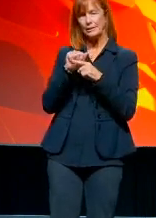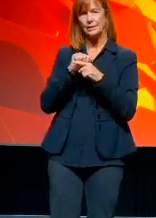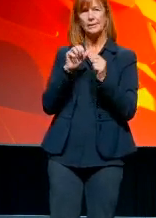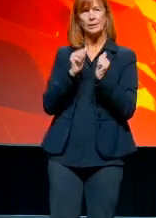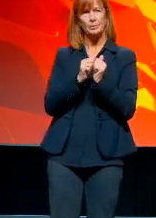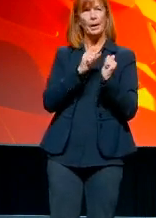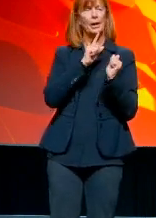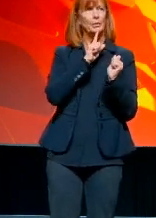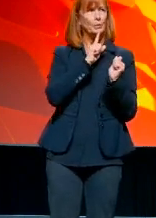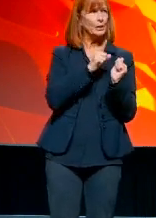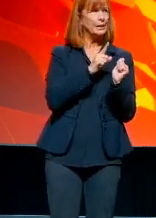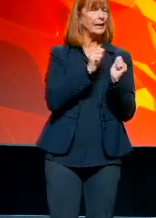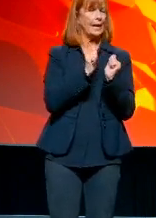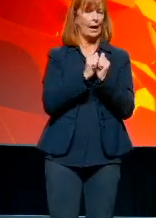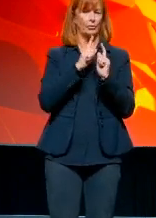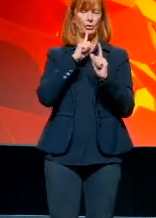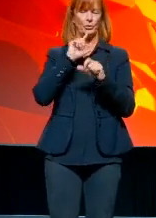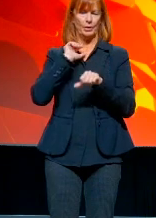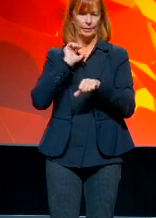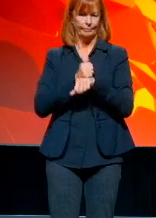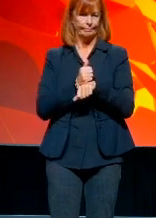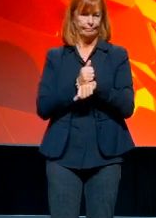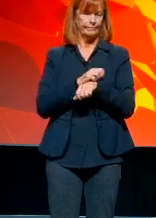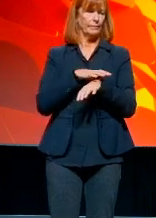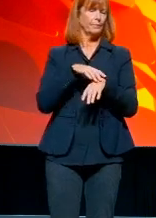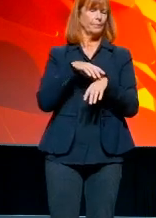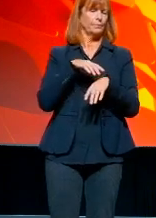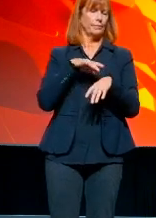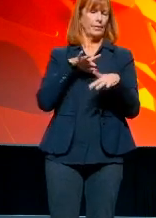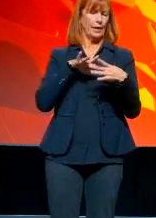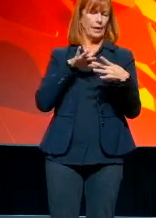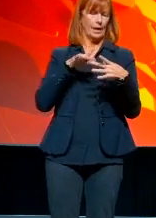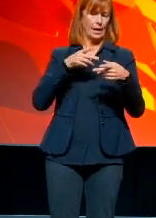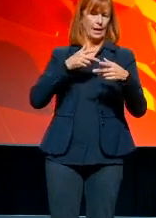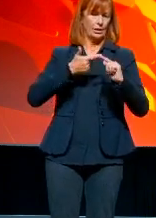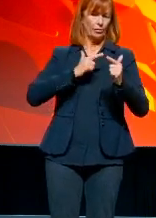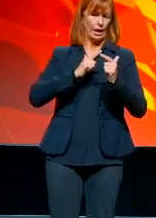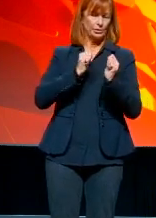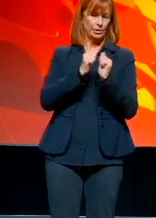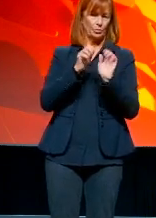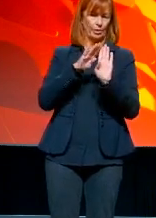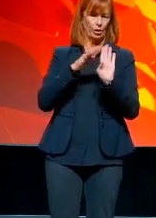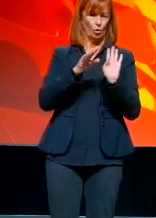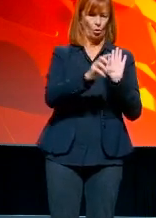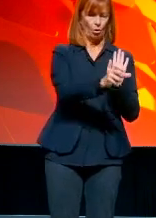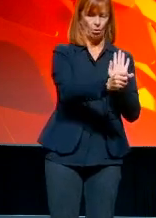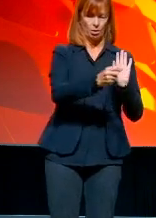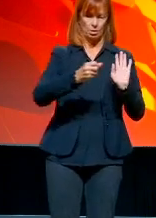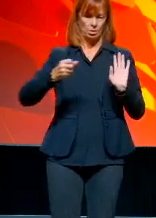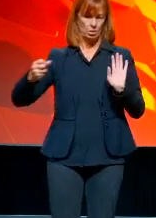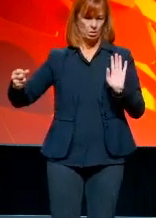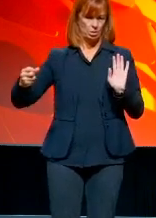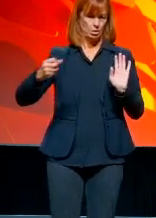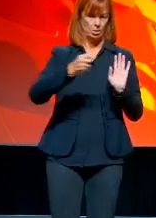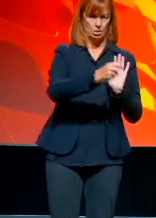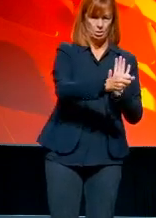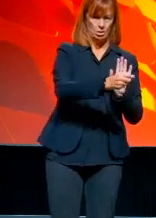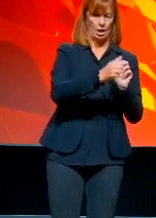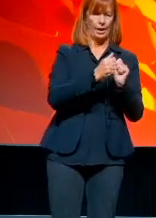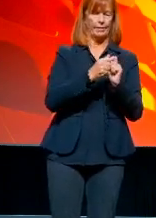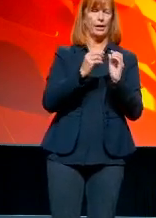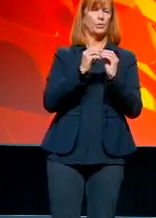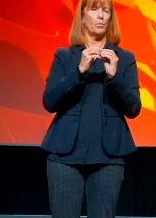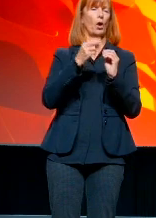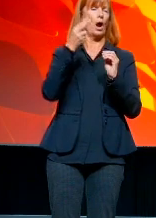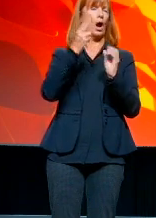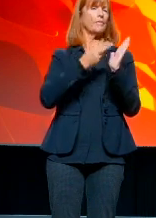actual execution of like a contact-rich interaction with the door, and then you will need like a more high-fidelity digital twins,